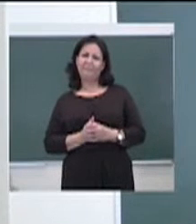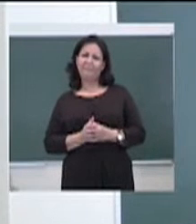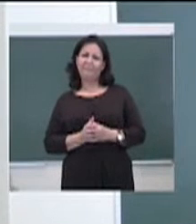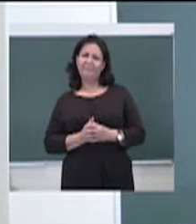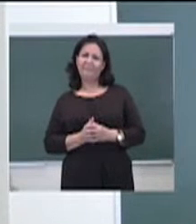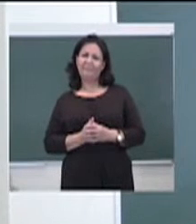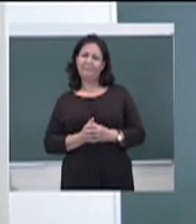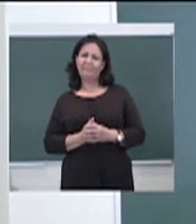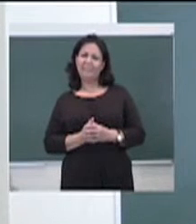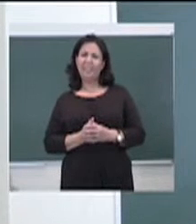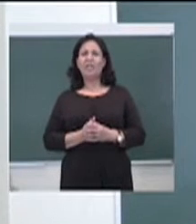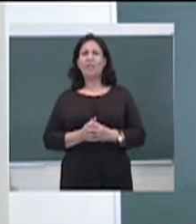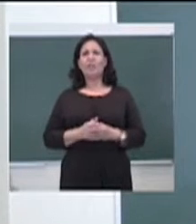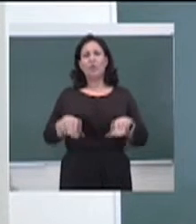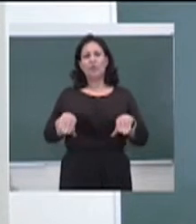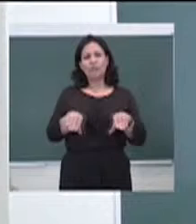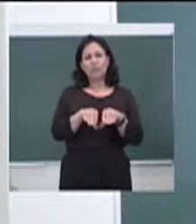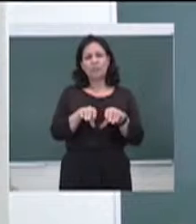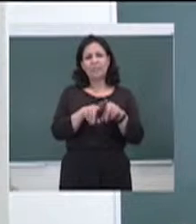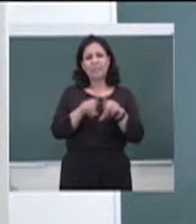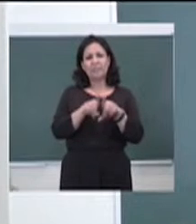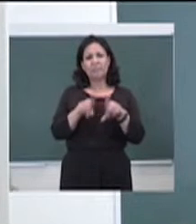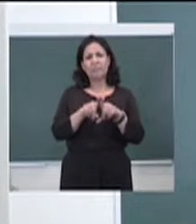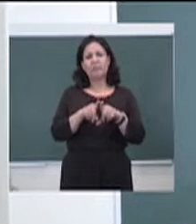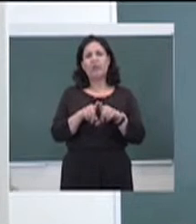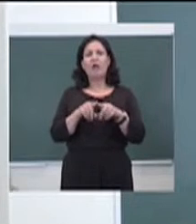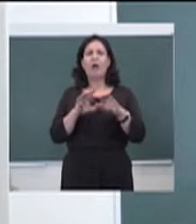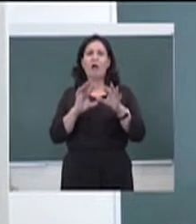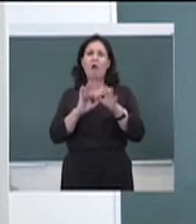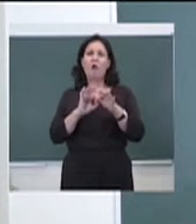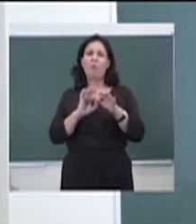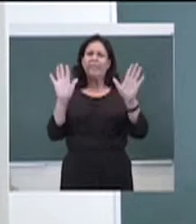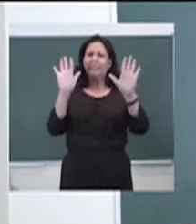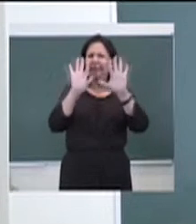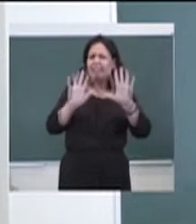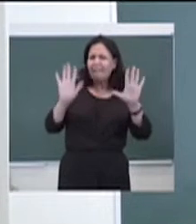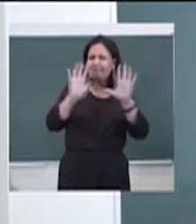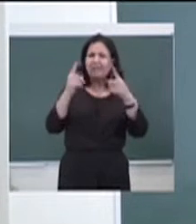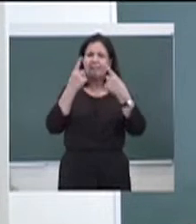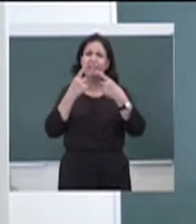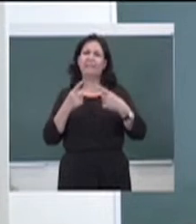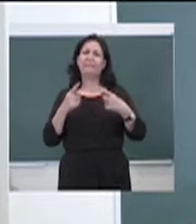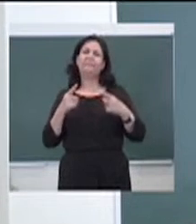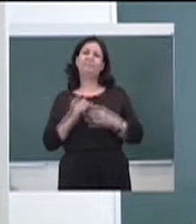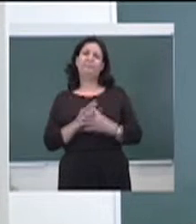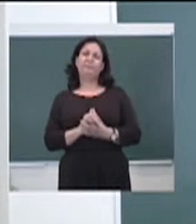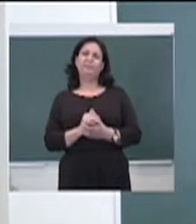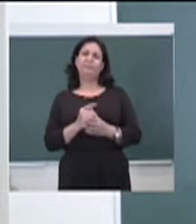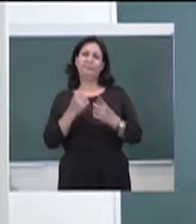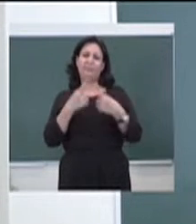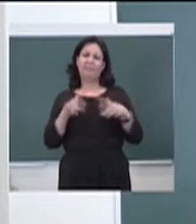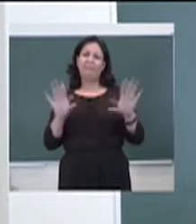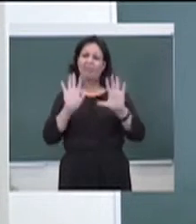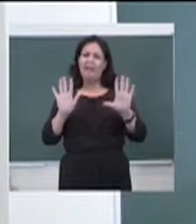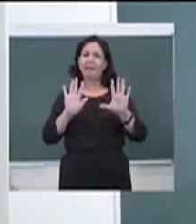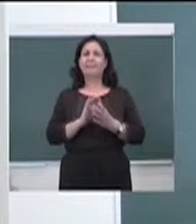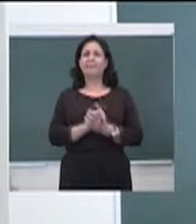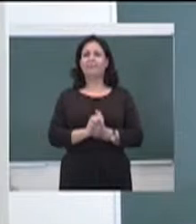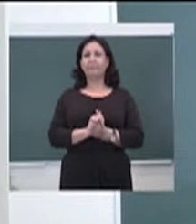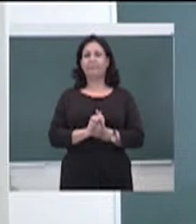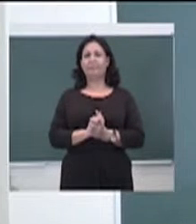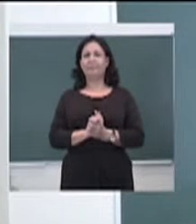You can do this at home with different colors. It doesn't have to be one color. You can have many colors and make a